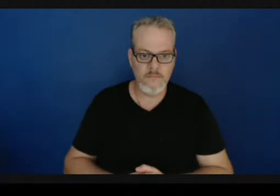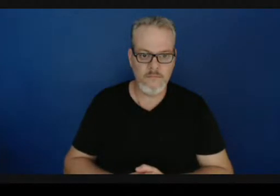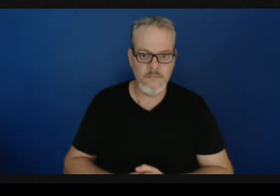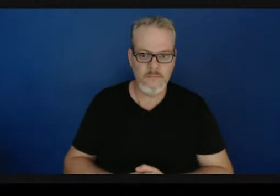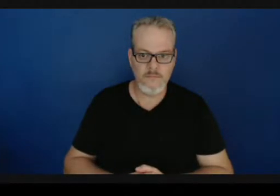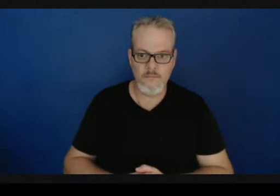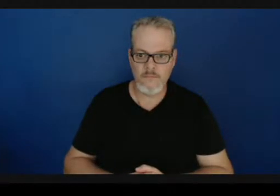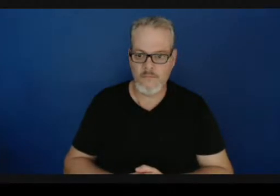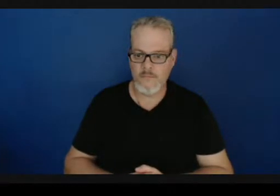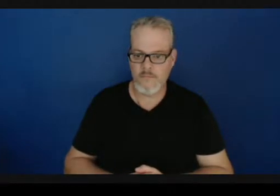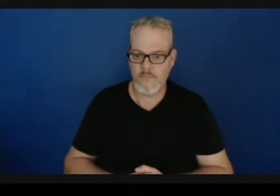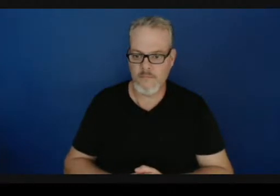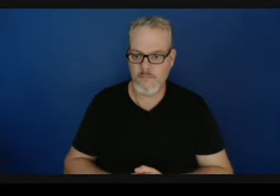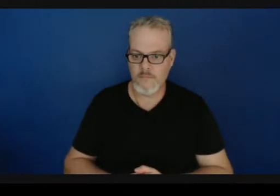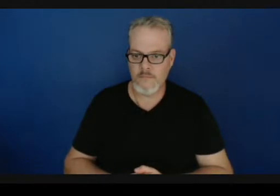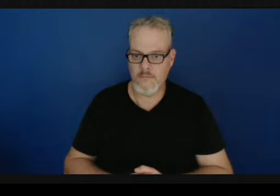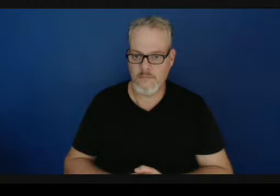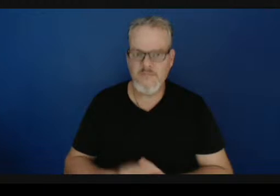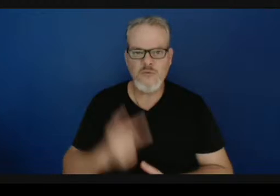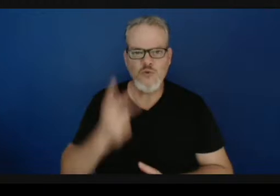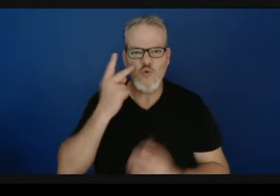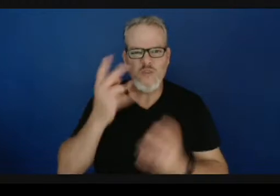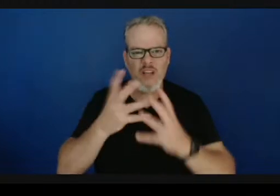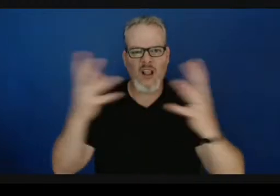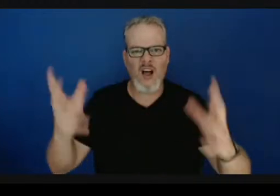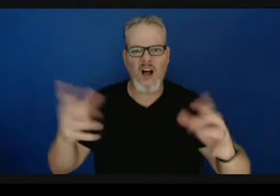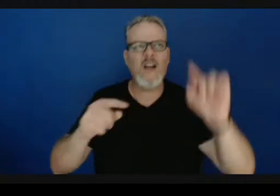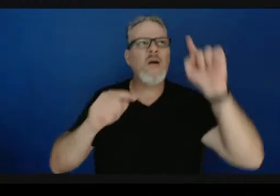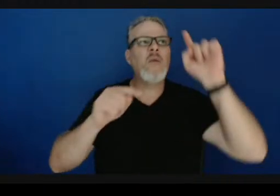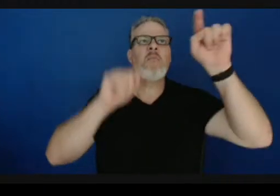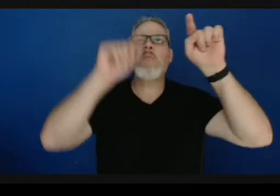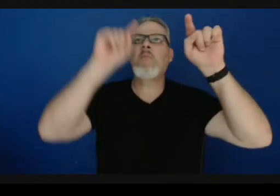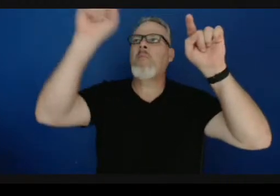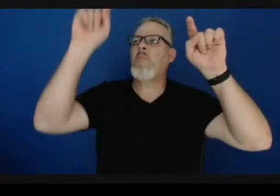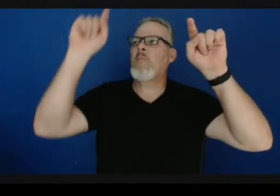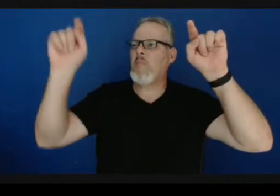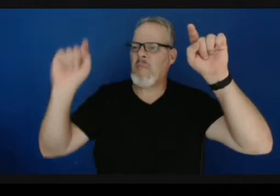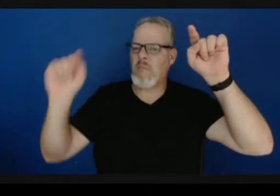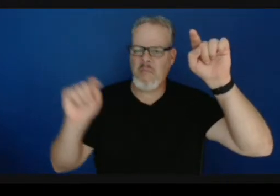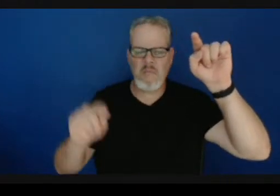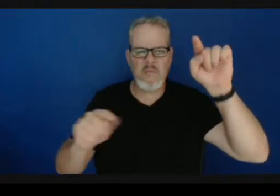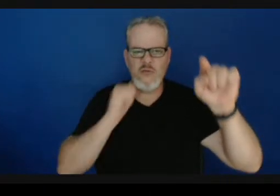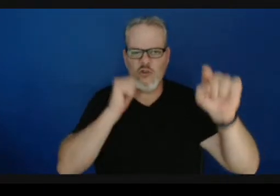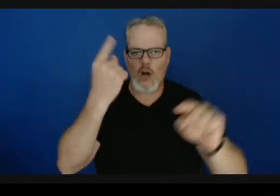and just see a lot of background seismicity across the island today, but nothing clustering in any particular area.